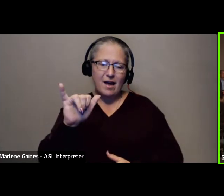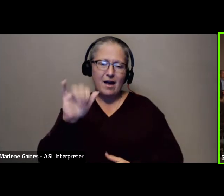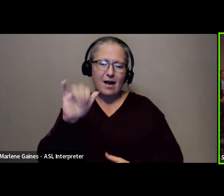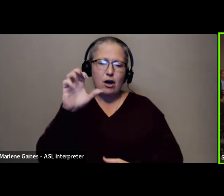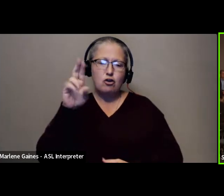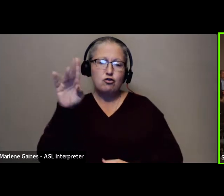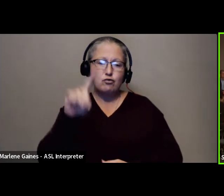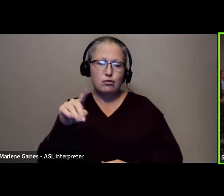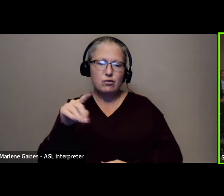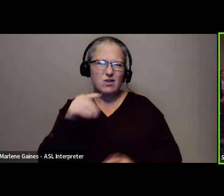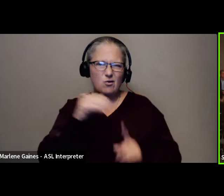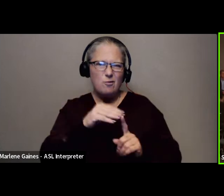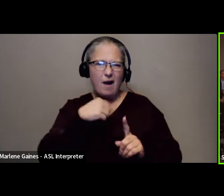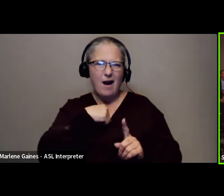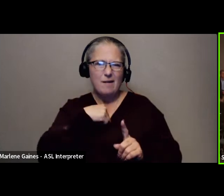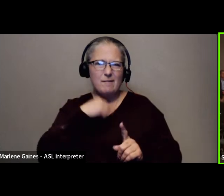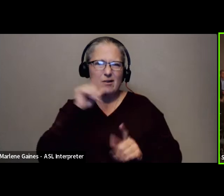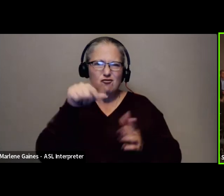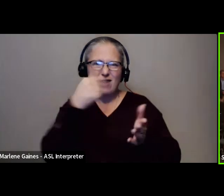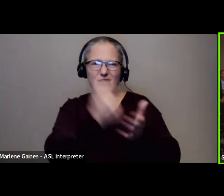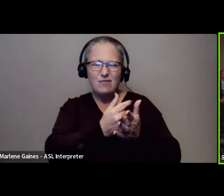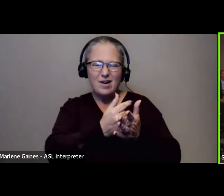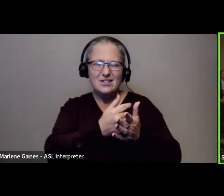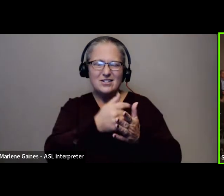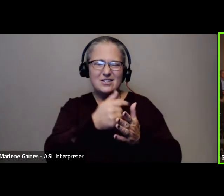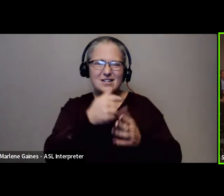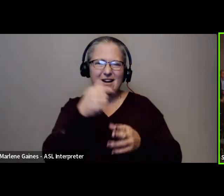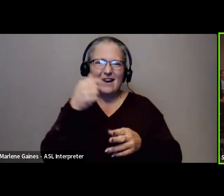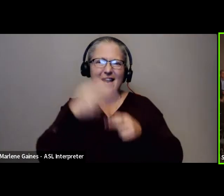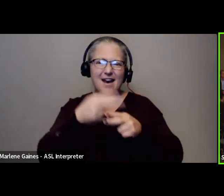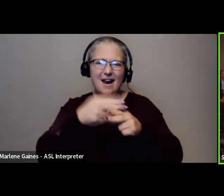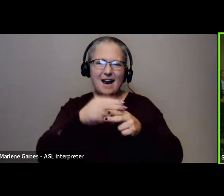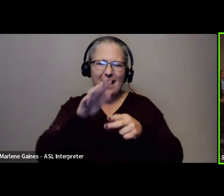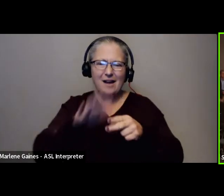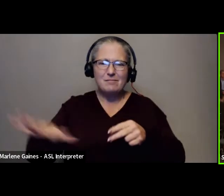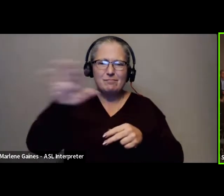me of when I used to do at graduation, names across the stage.